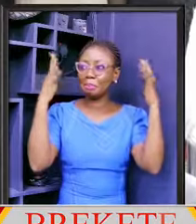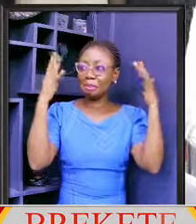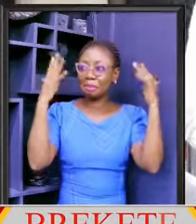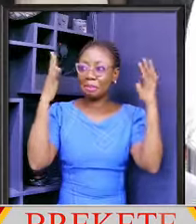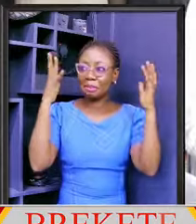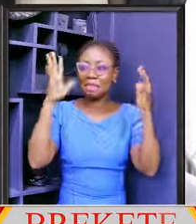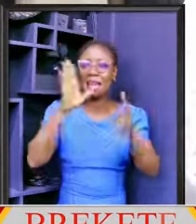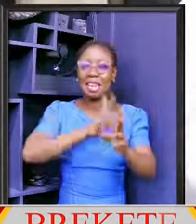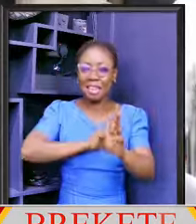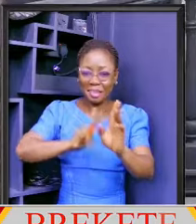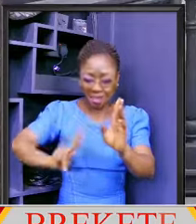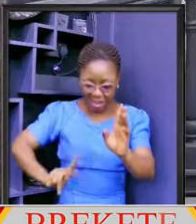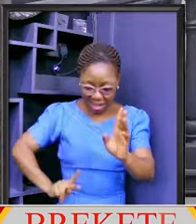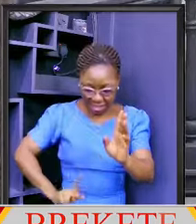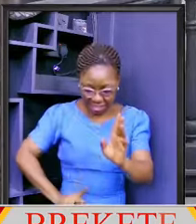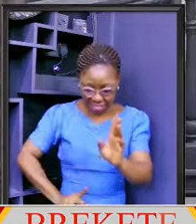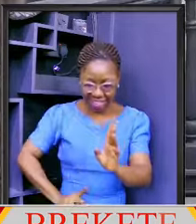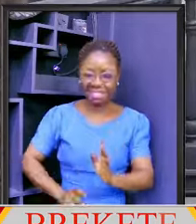family.